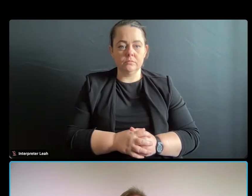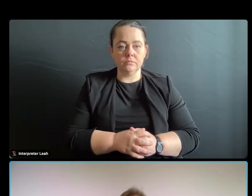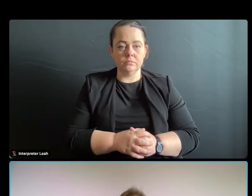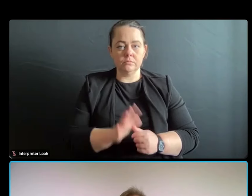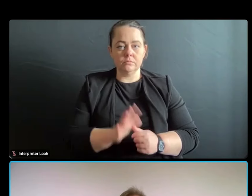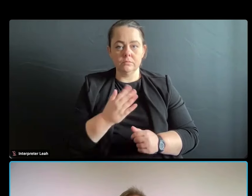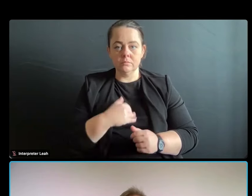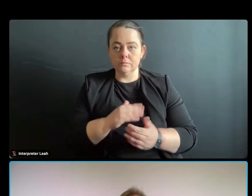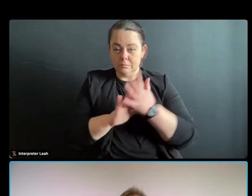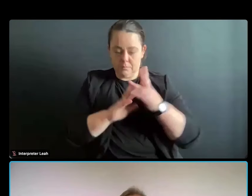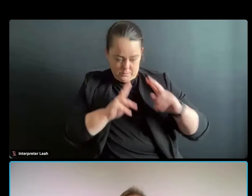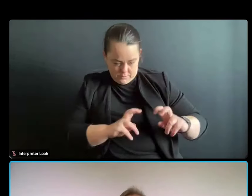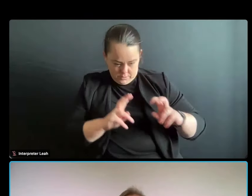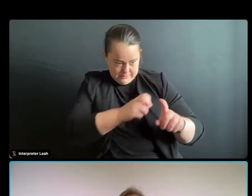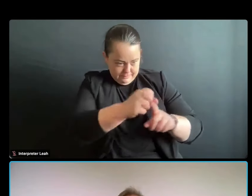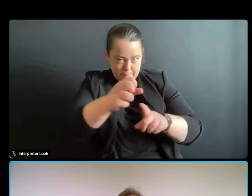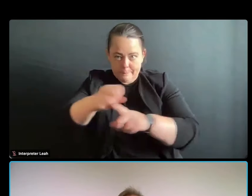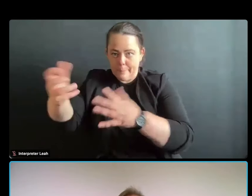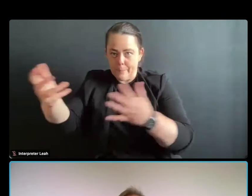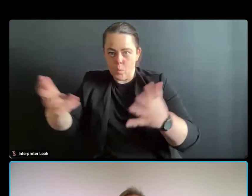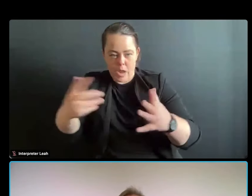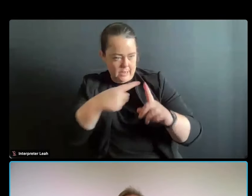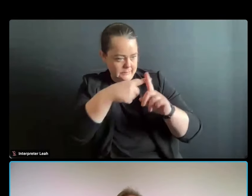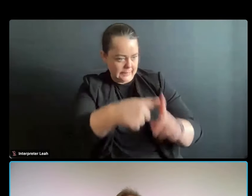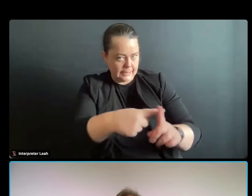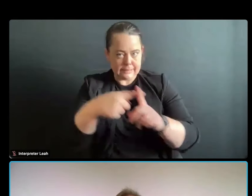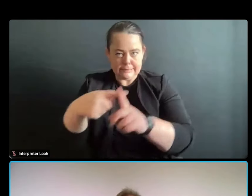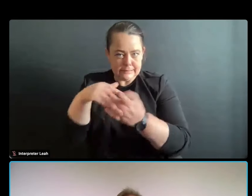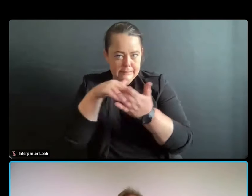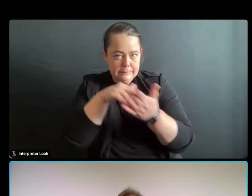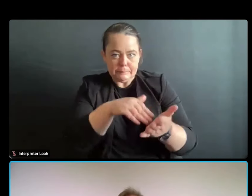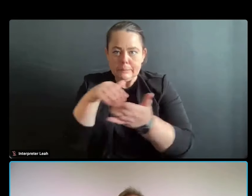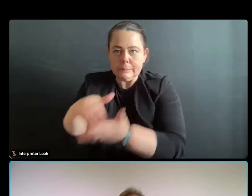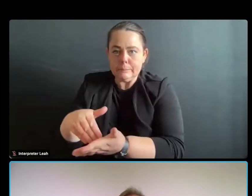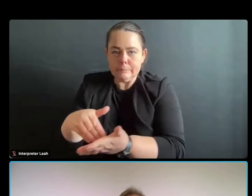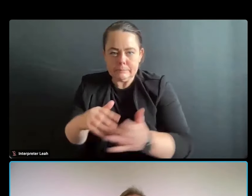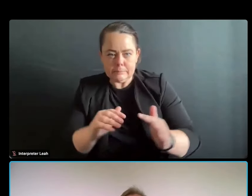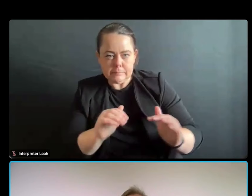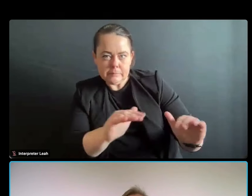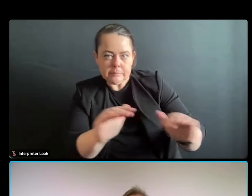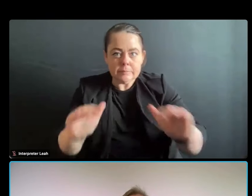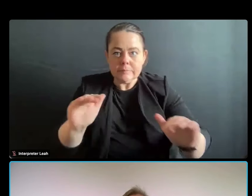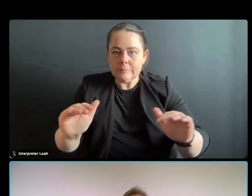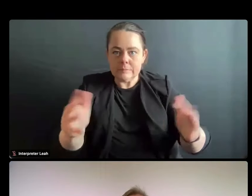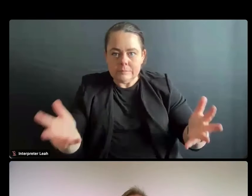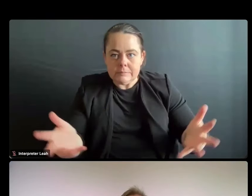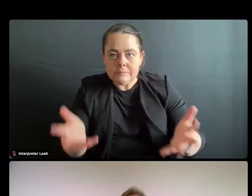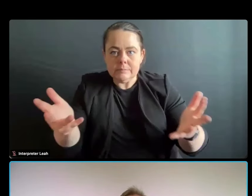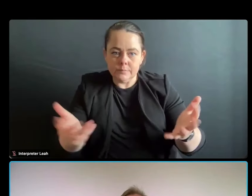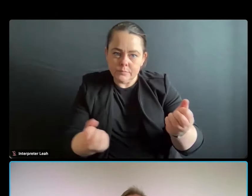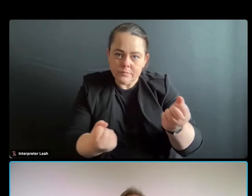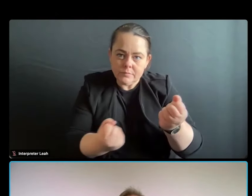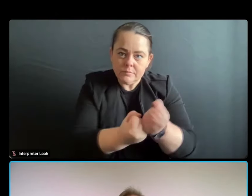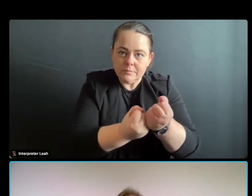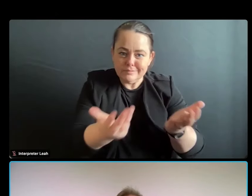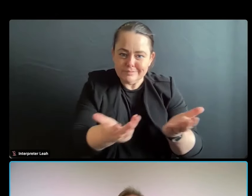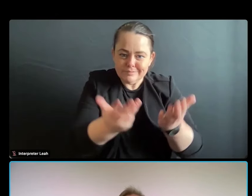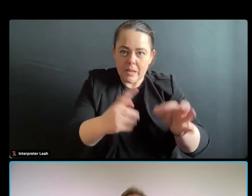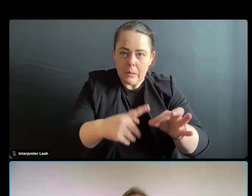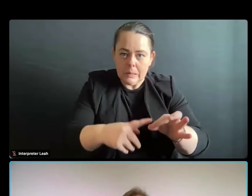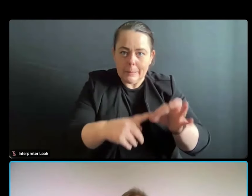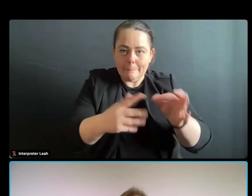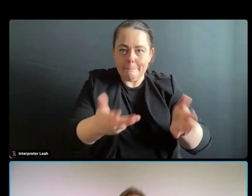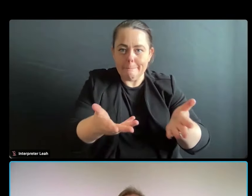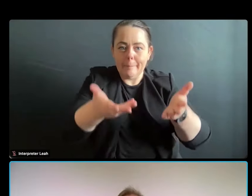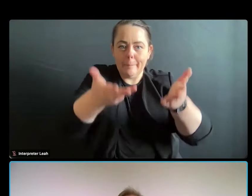minimises the regulatory burden imposed on lower risk providers, because we can see where the risks